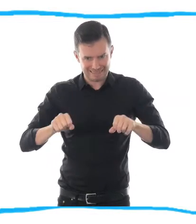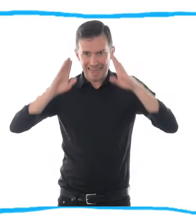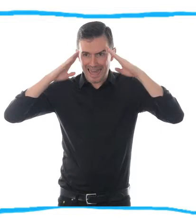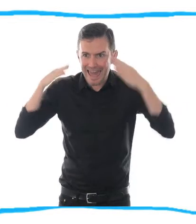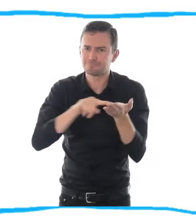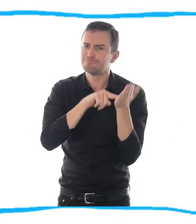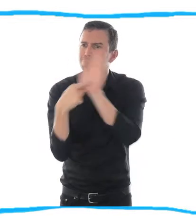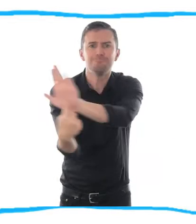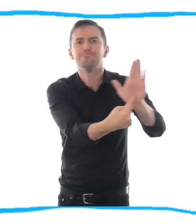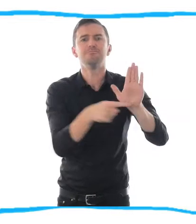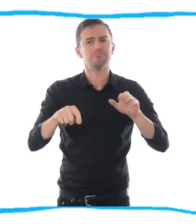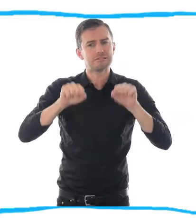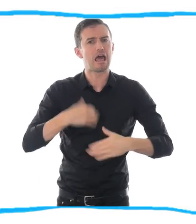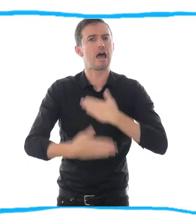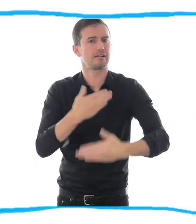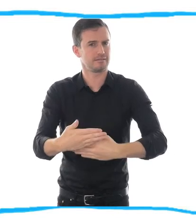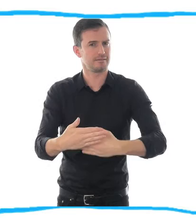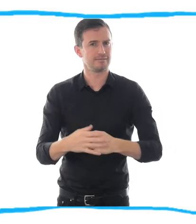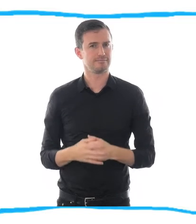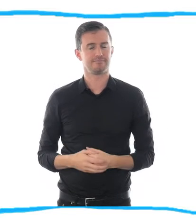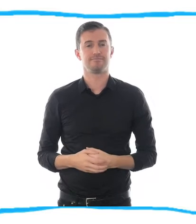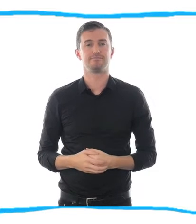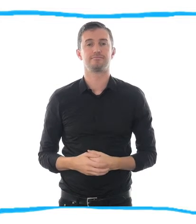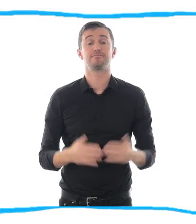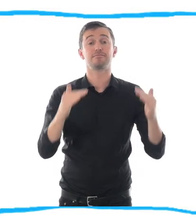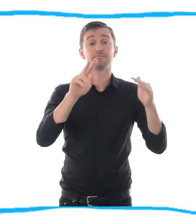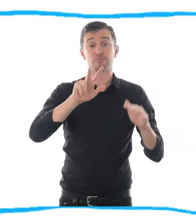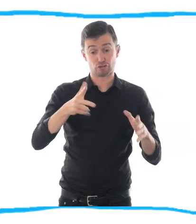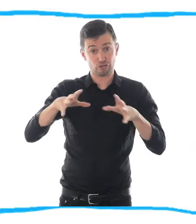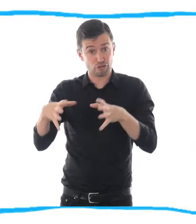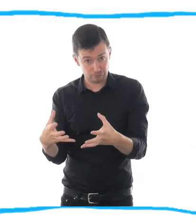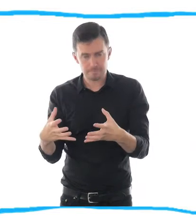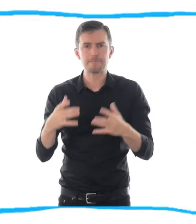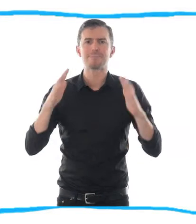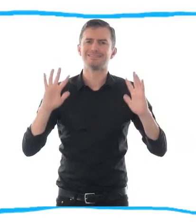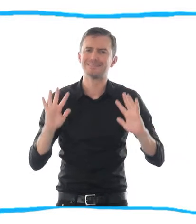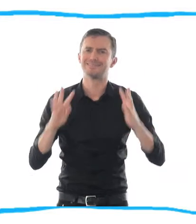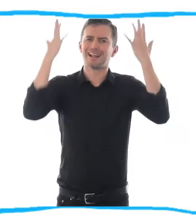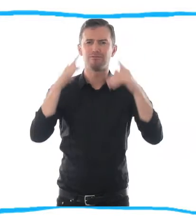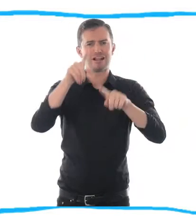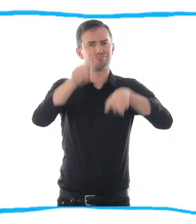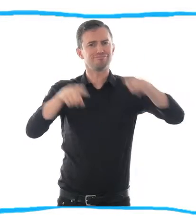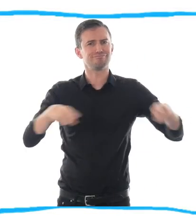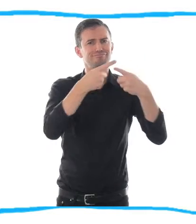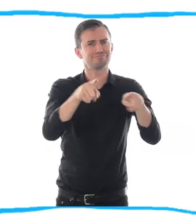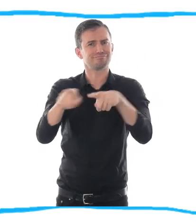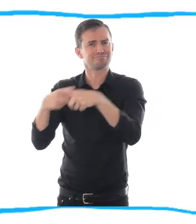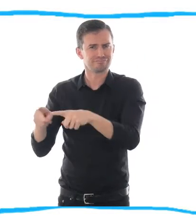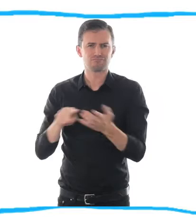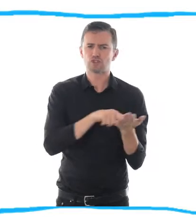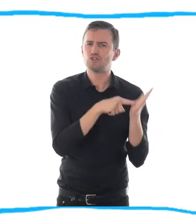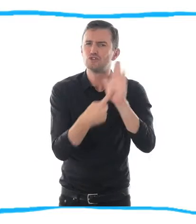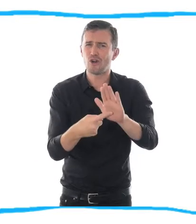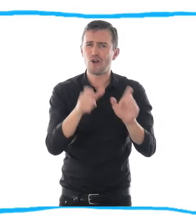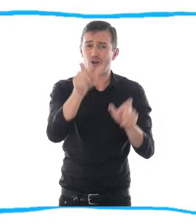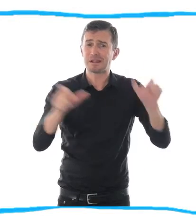make sure abilities get noticed. 3. Celebrate diversity by showing we are all unique with different